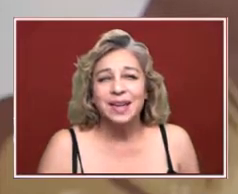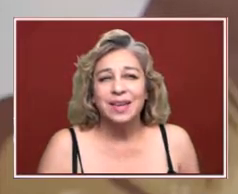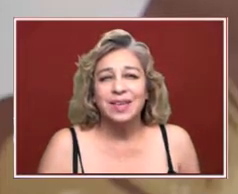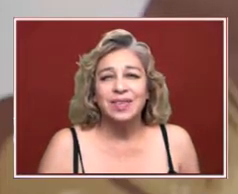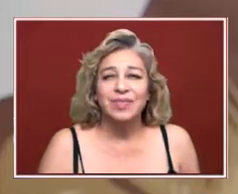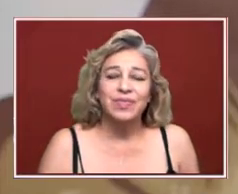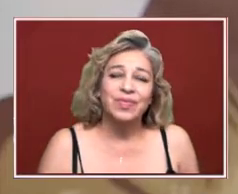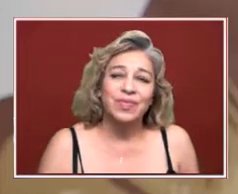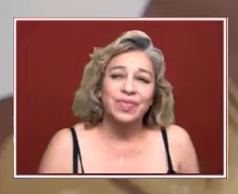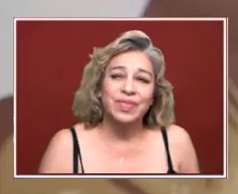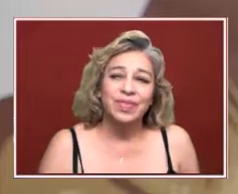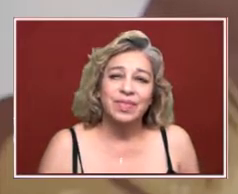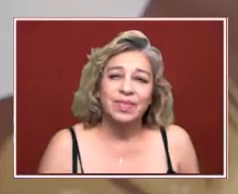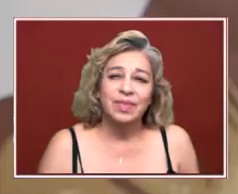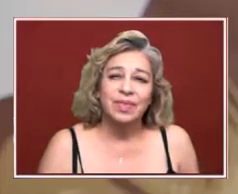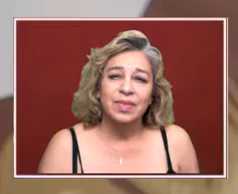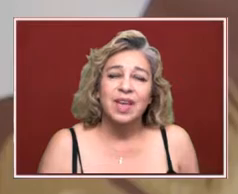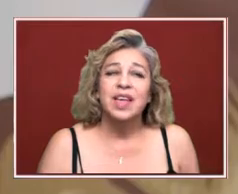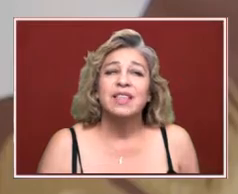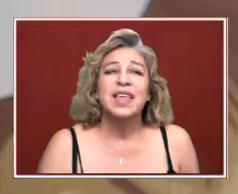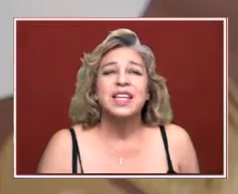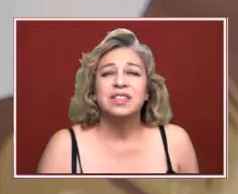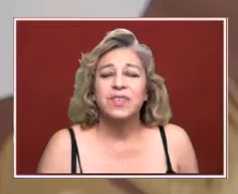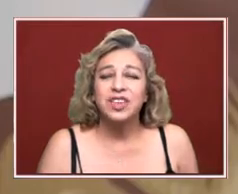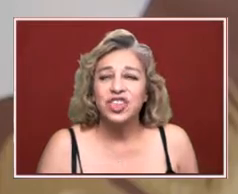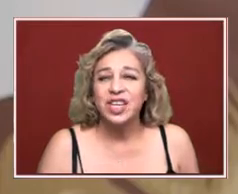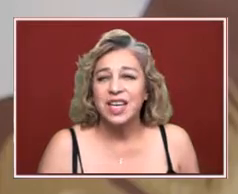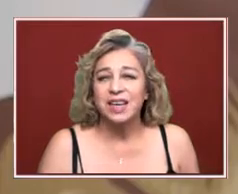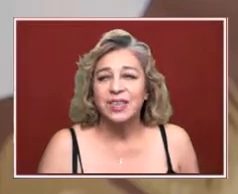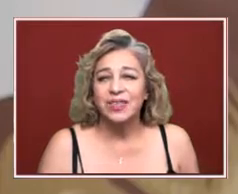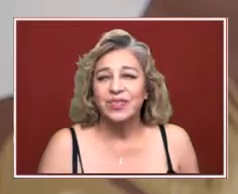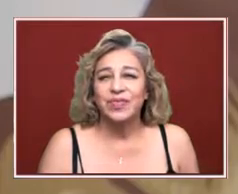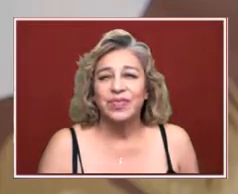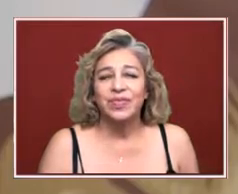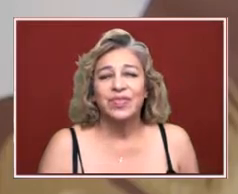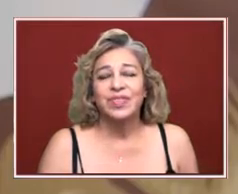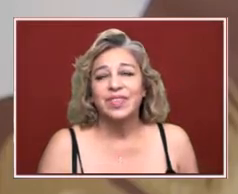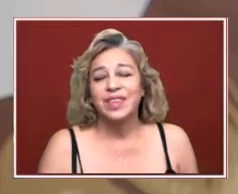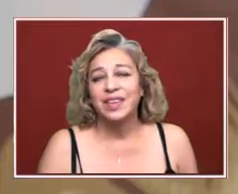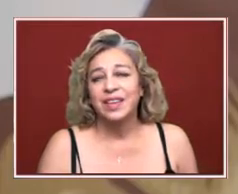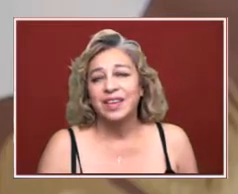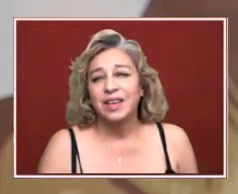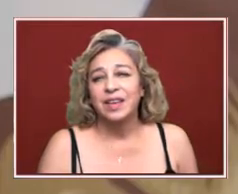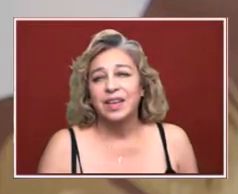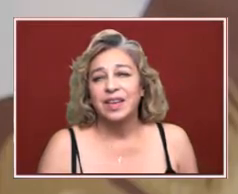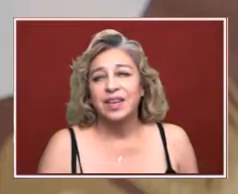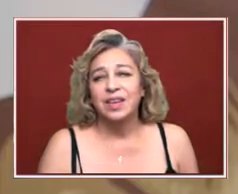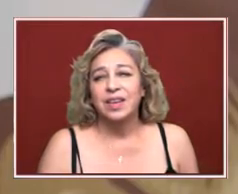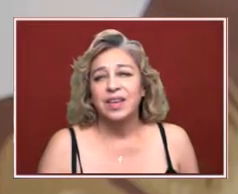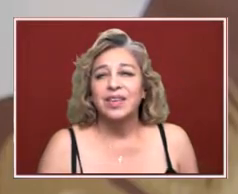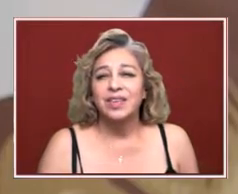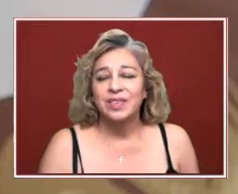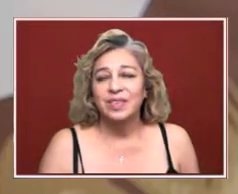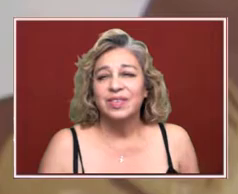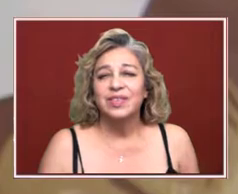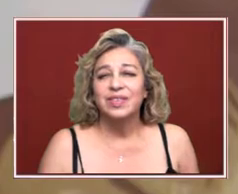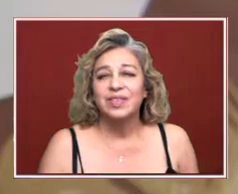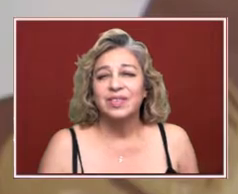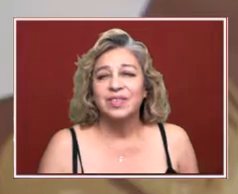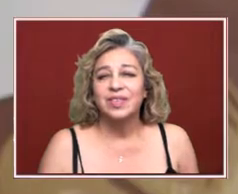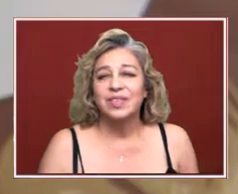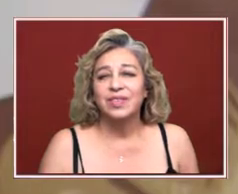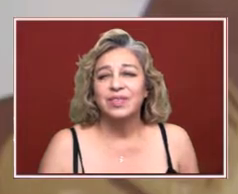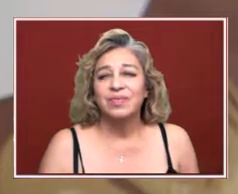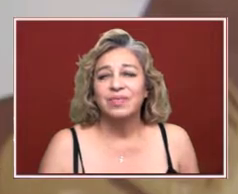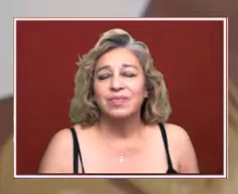pending. Funcionando. That is functioning. Y por eso hay voz. Y por